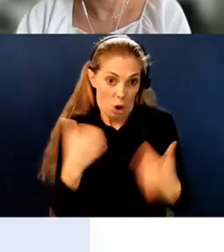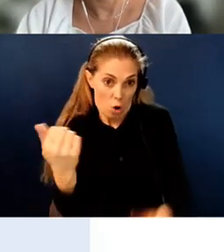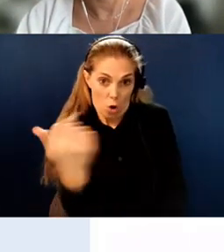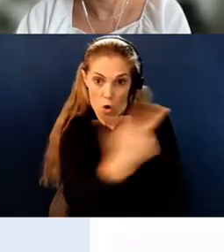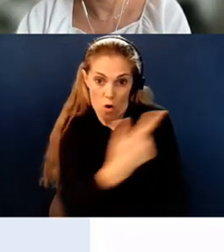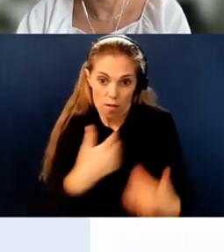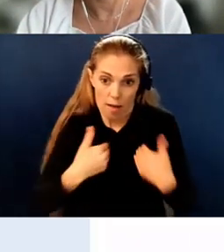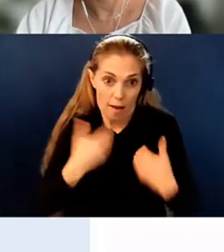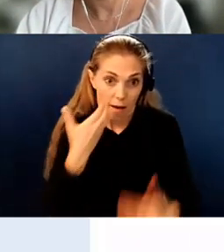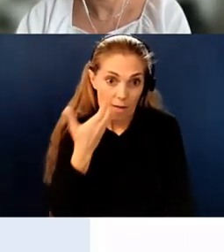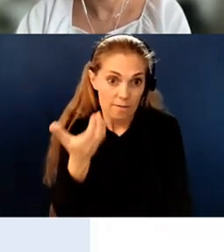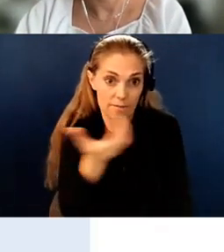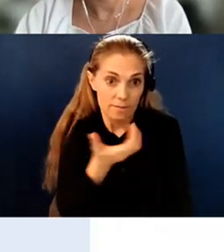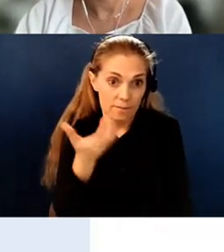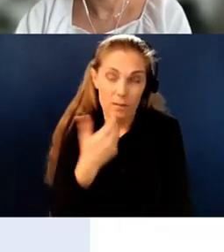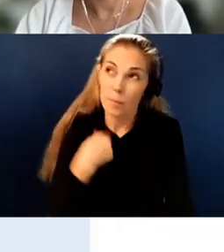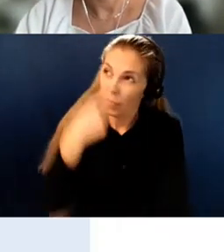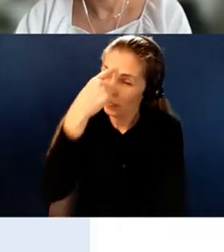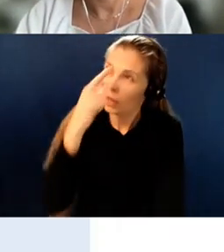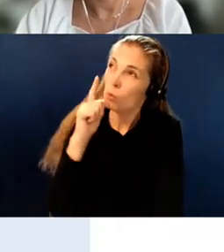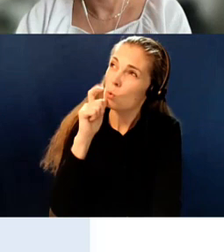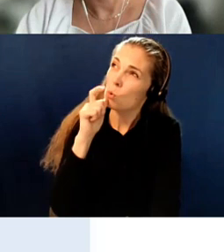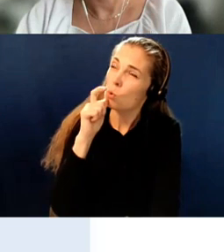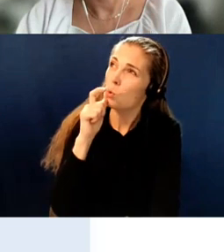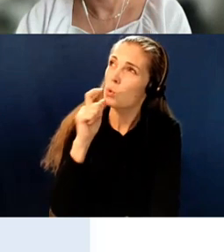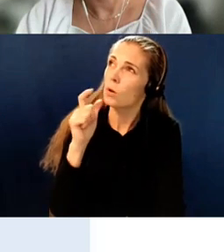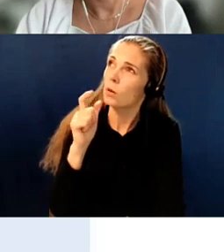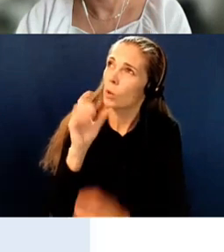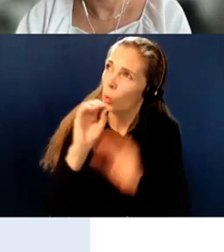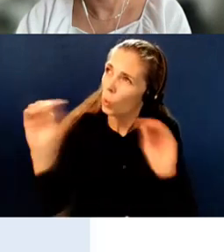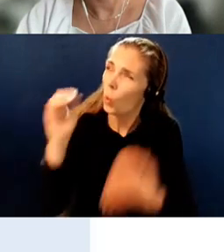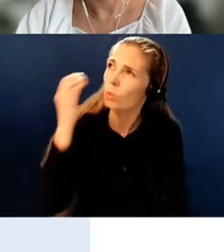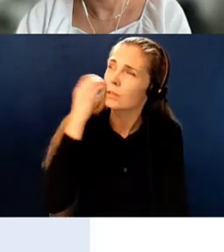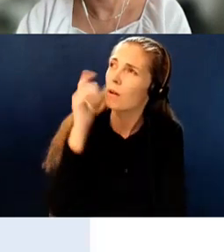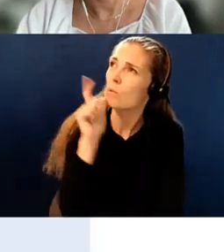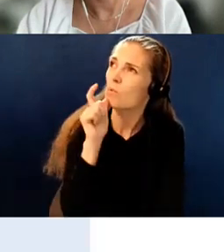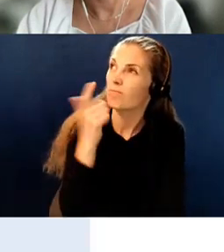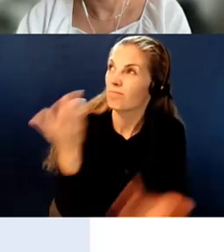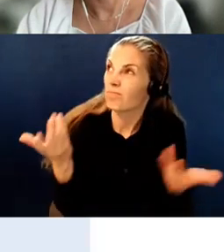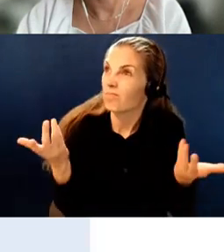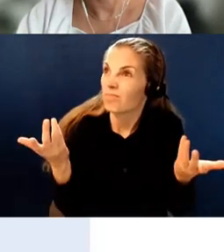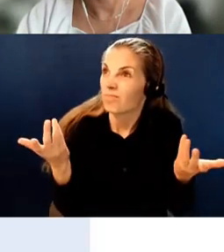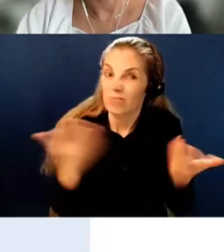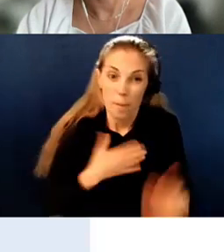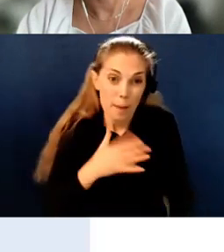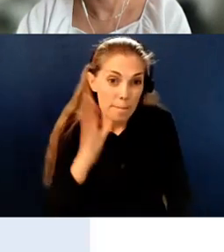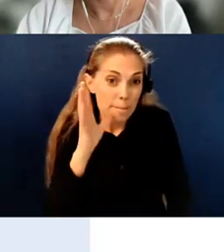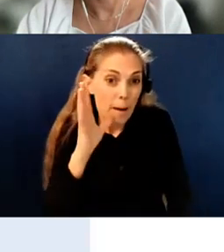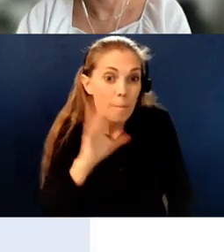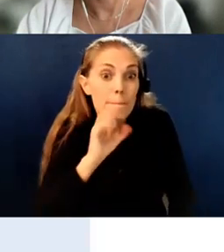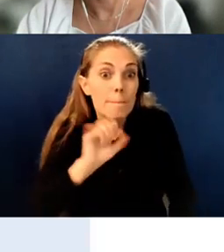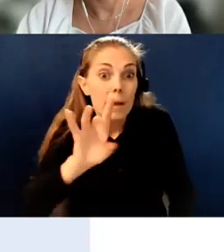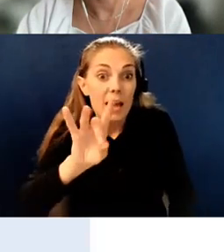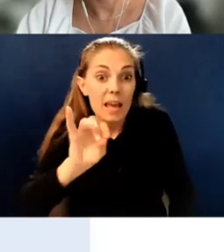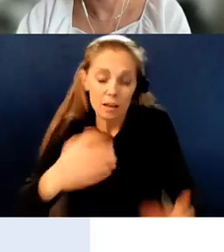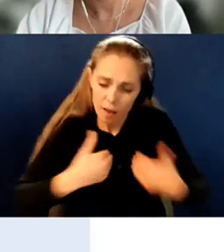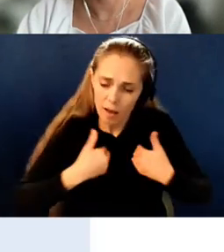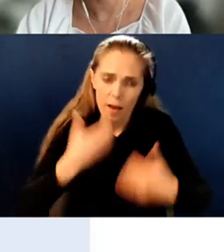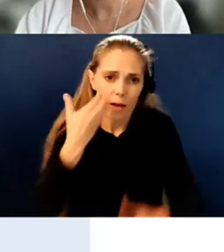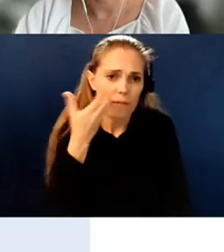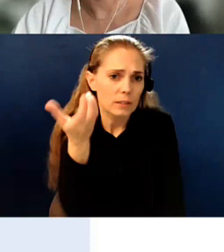mom who's 80, right? It's probably going to be their primary contact number is going to be their cell